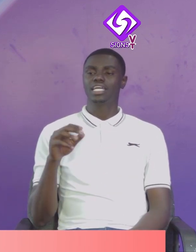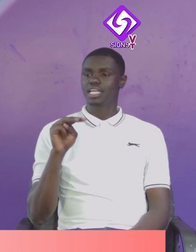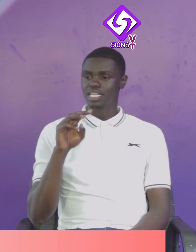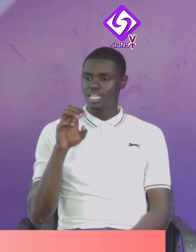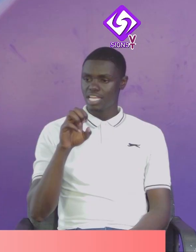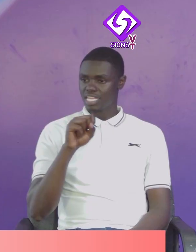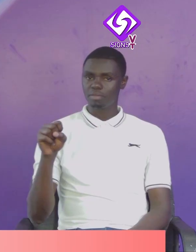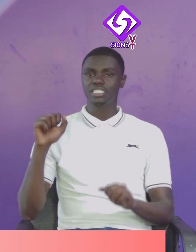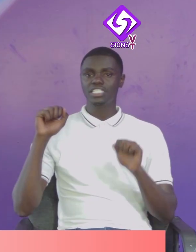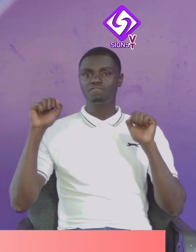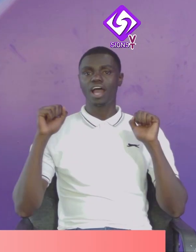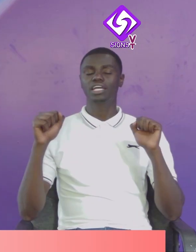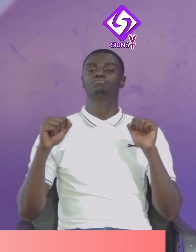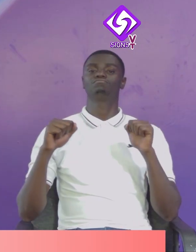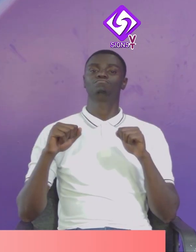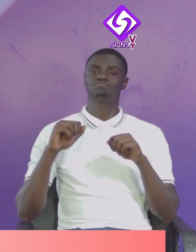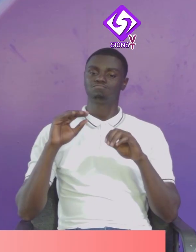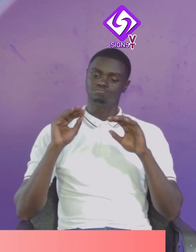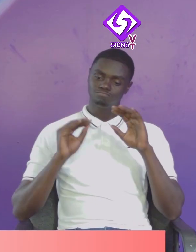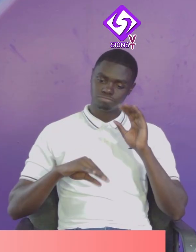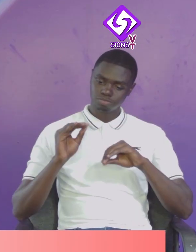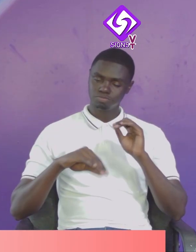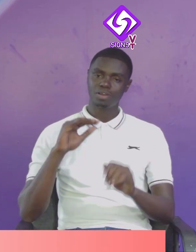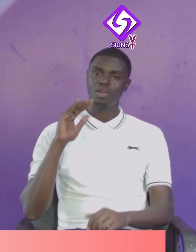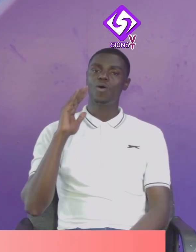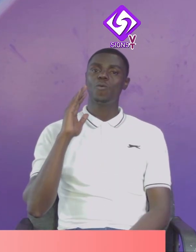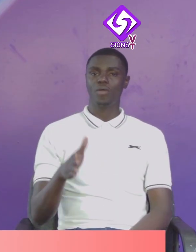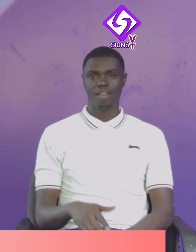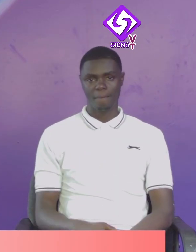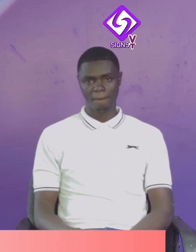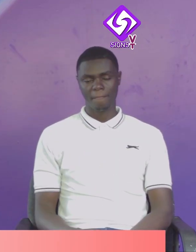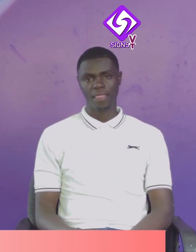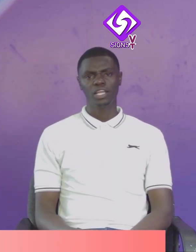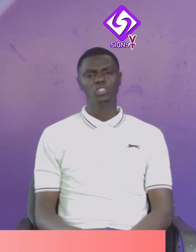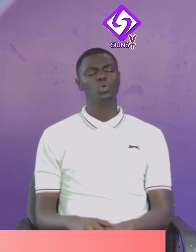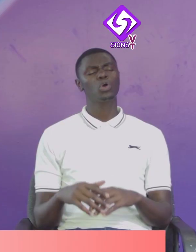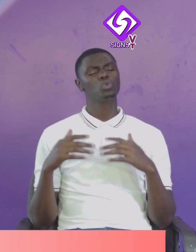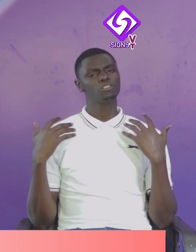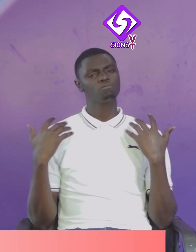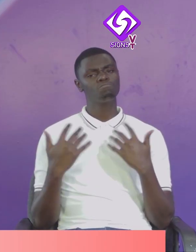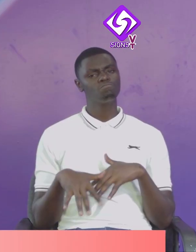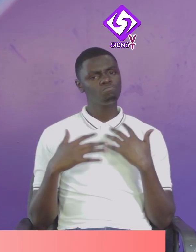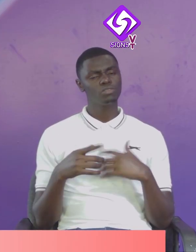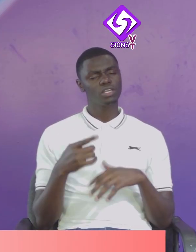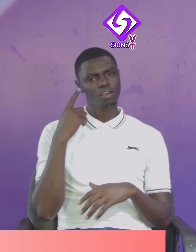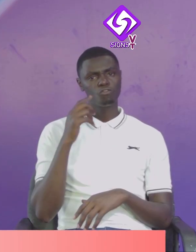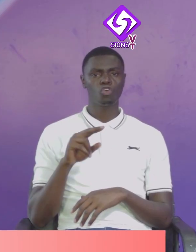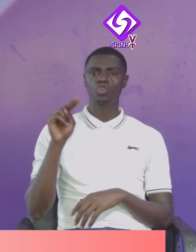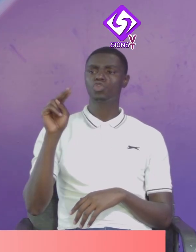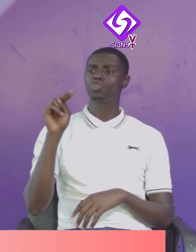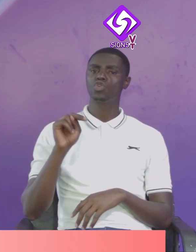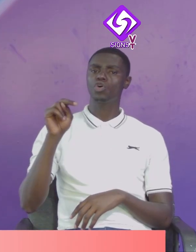fans, you're going to speak to that in a moment. But what a commendable performance from Northern Ireland. 2 goals from